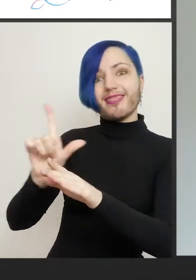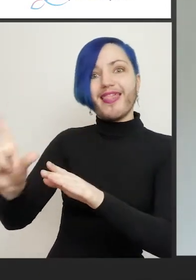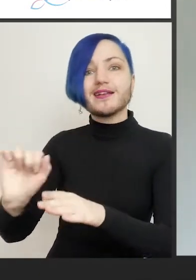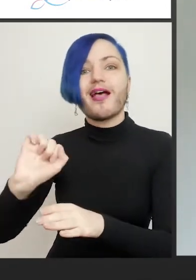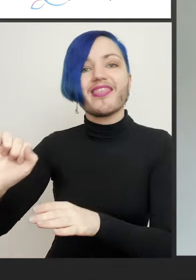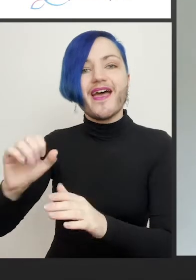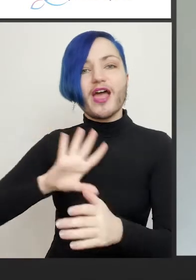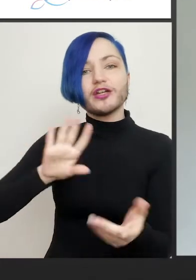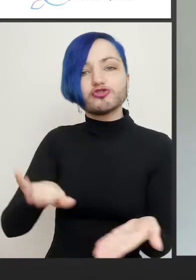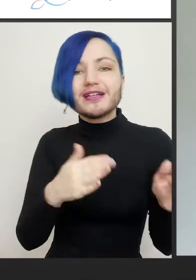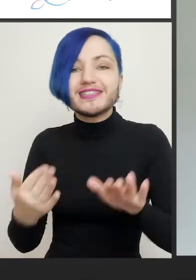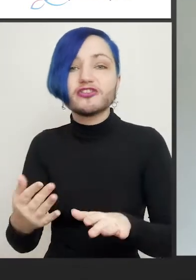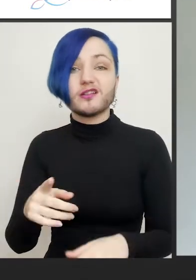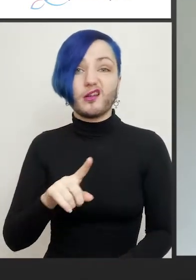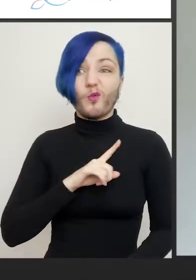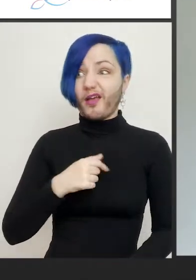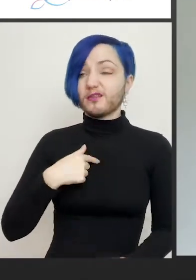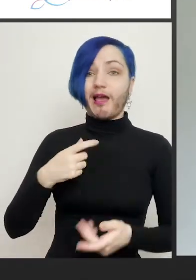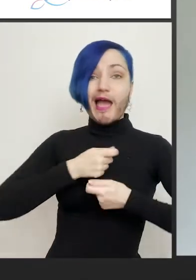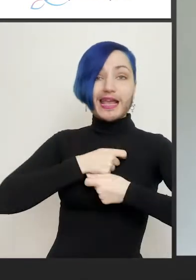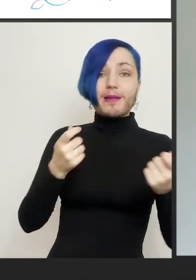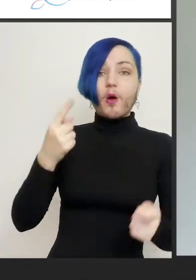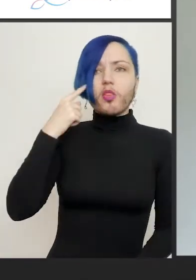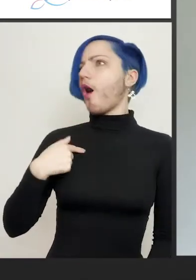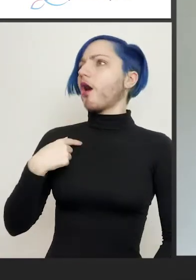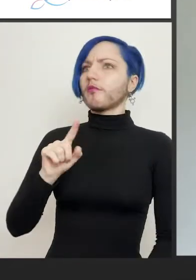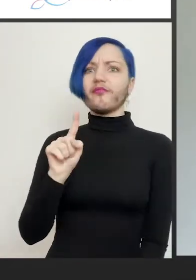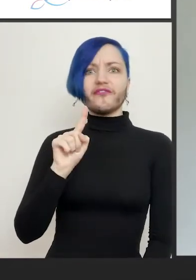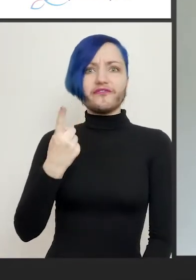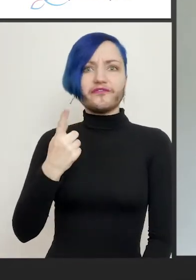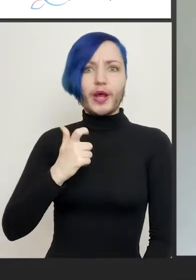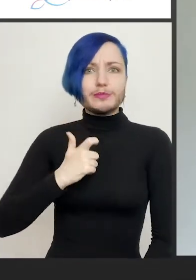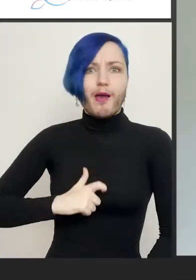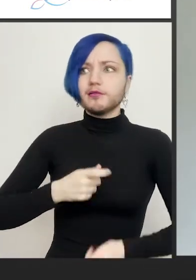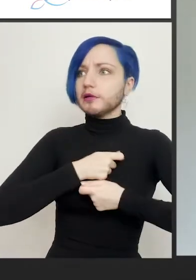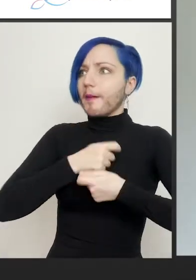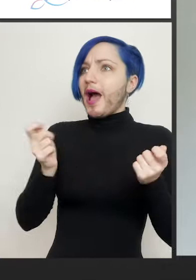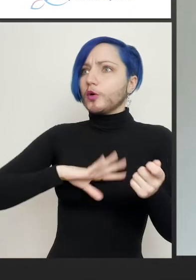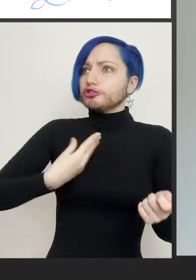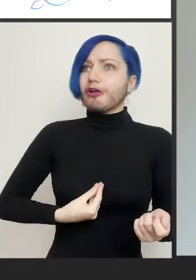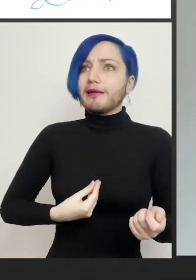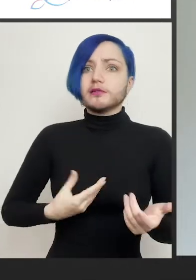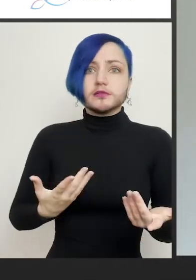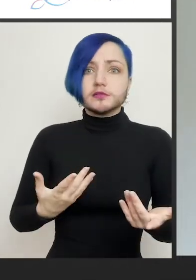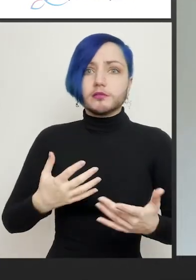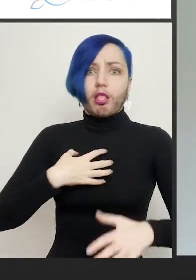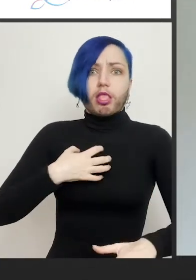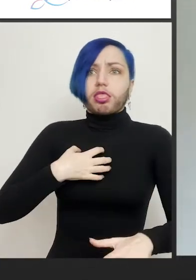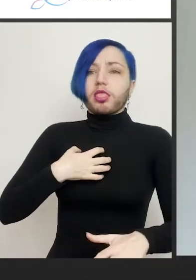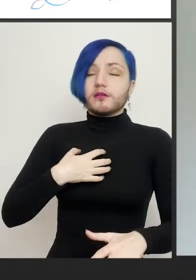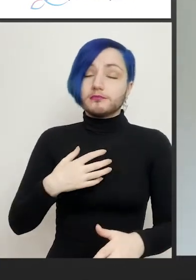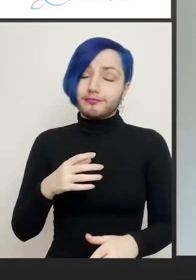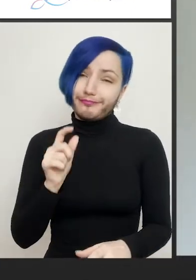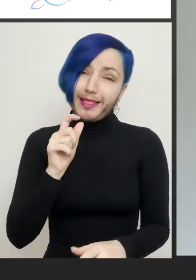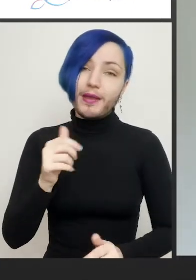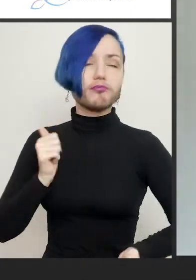out, I thought I was the only trans person that ever existed ever, and I was the only person to ever transition. It's too monumental, which is also quite arrogant. It's you know, it can